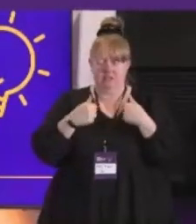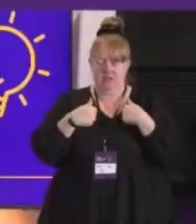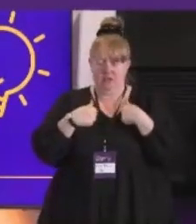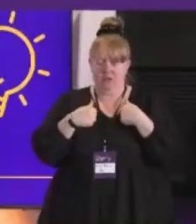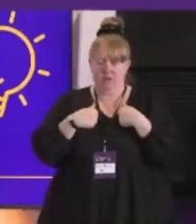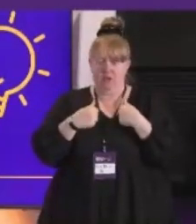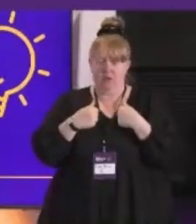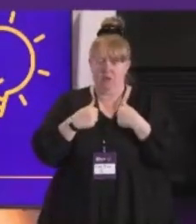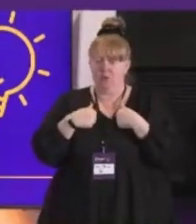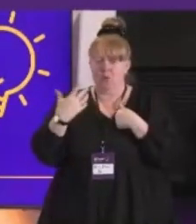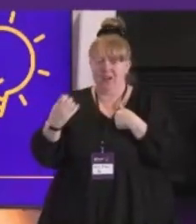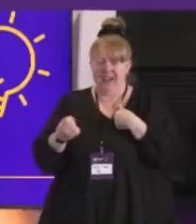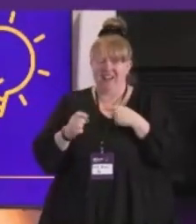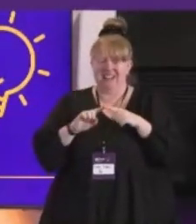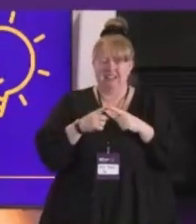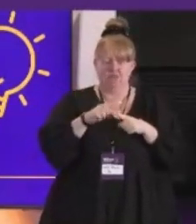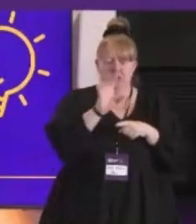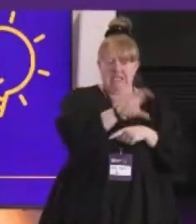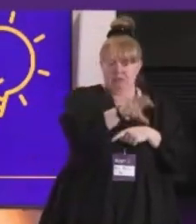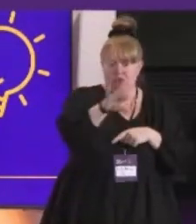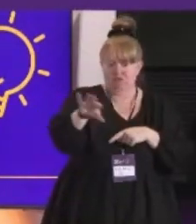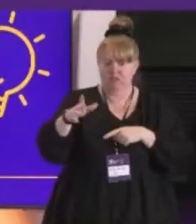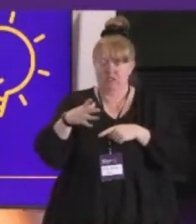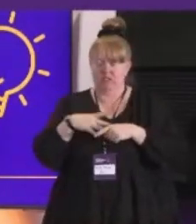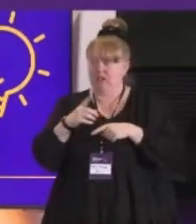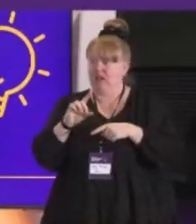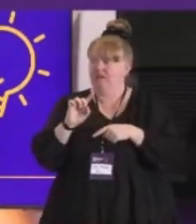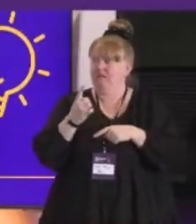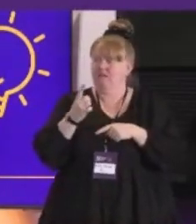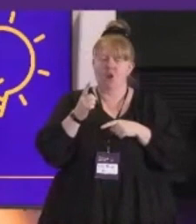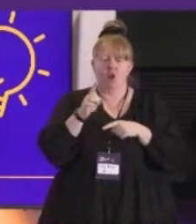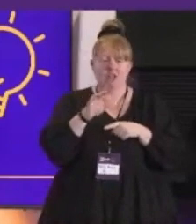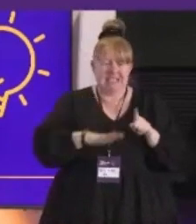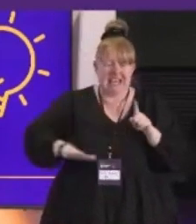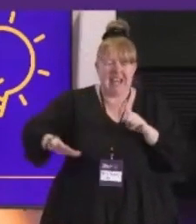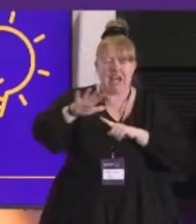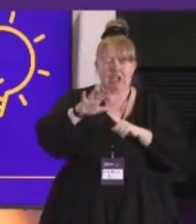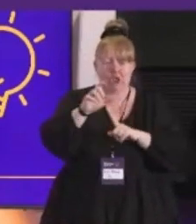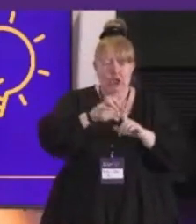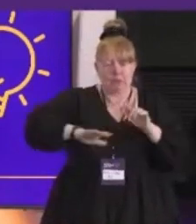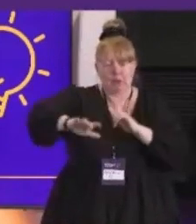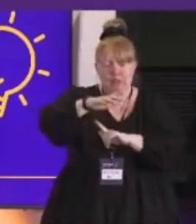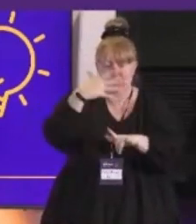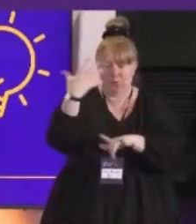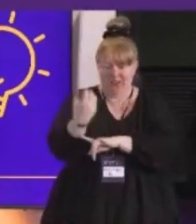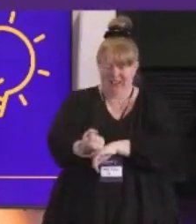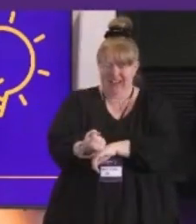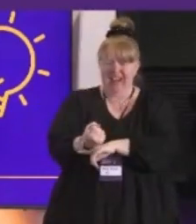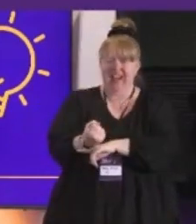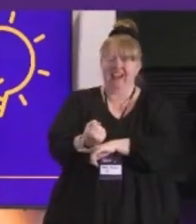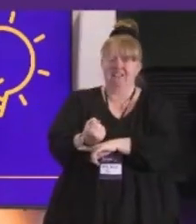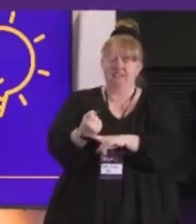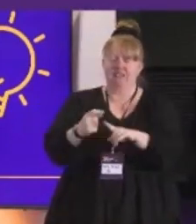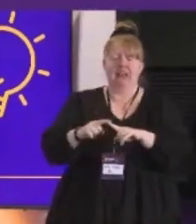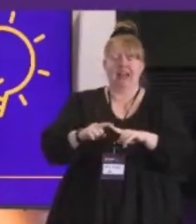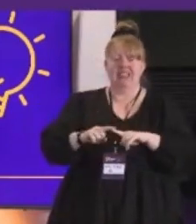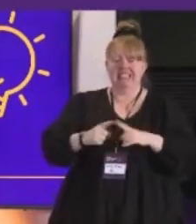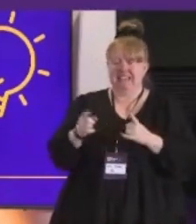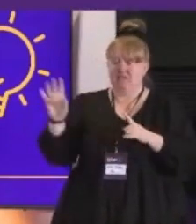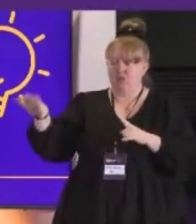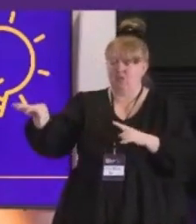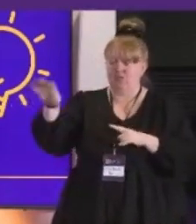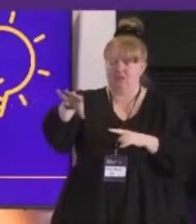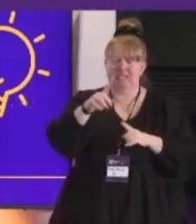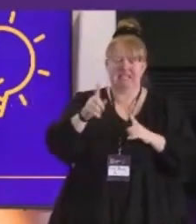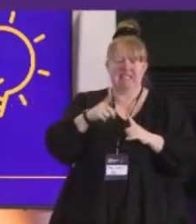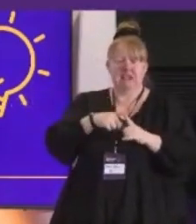different territories as well, and our First Nation communities. And within that and the different provinces that we're in, it's been tailored to